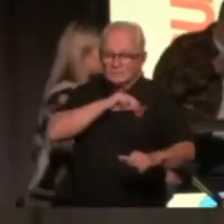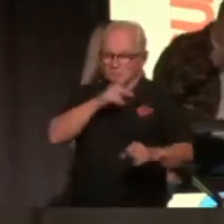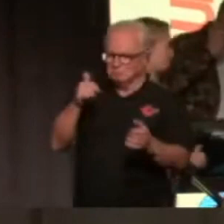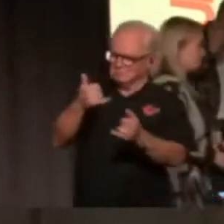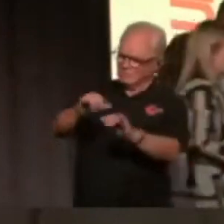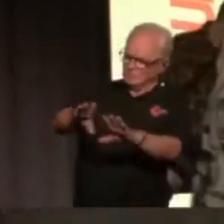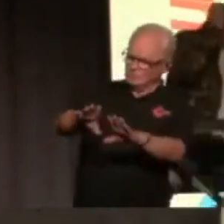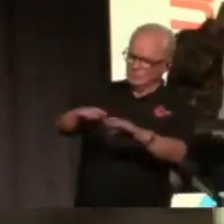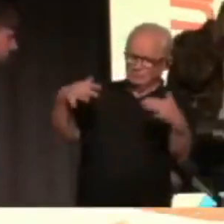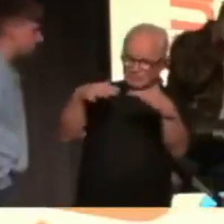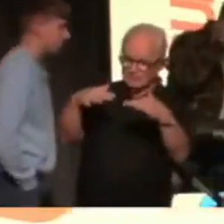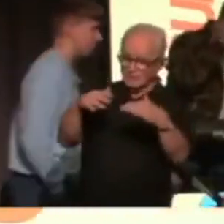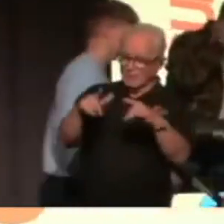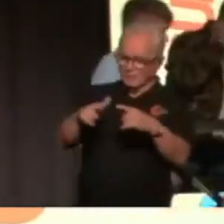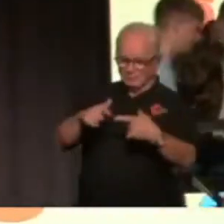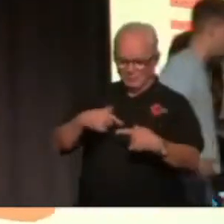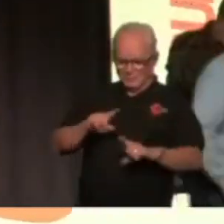promise you heard.